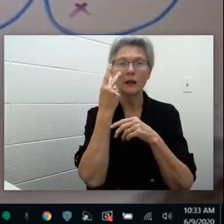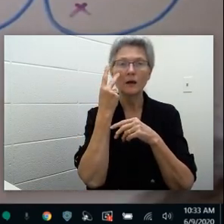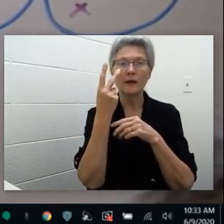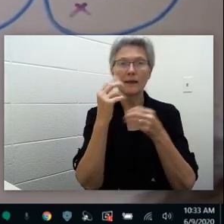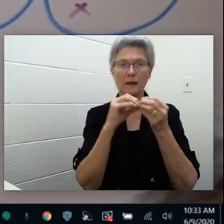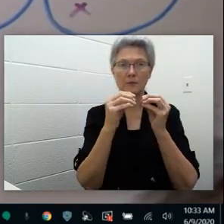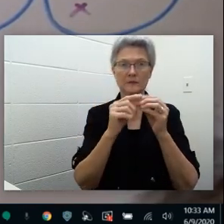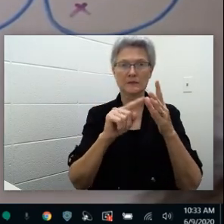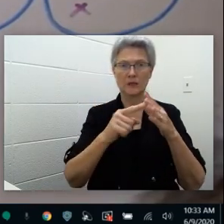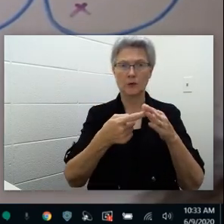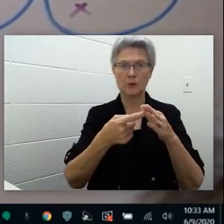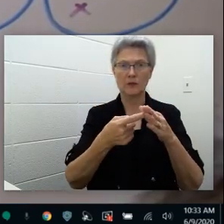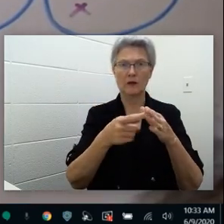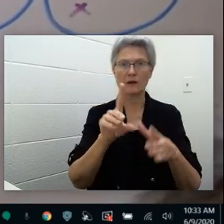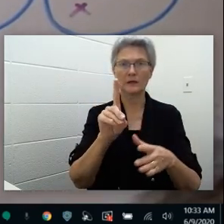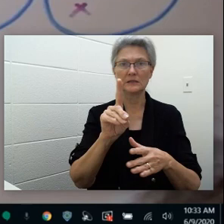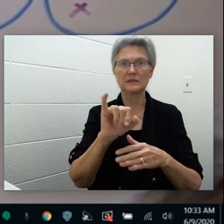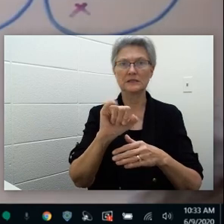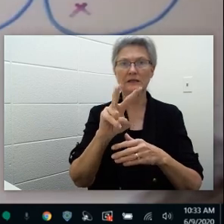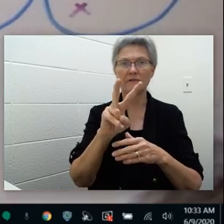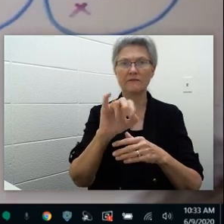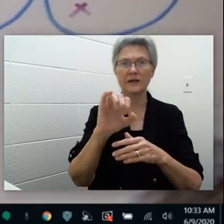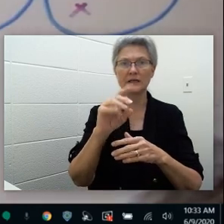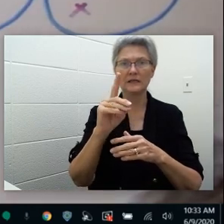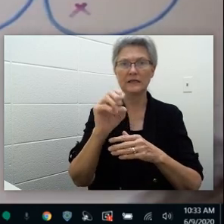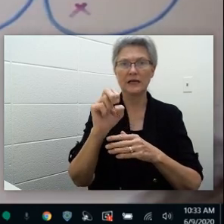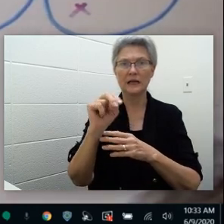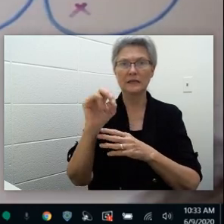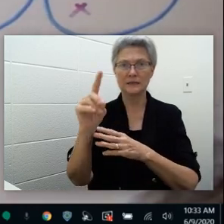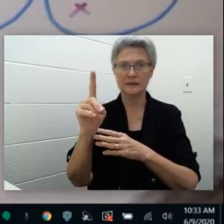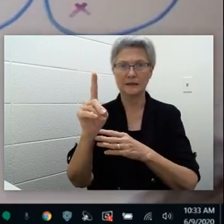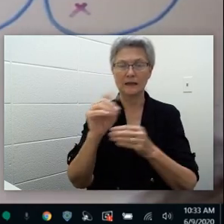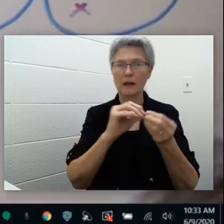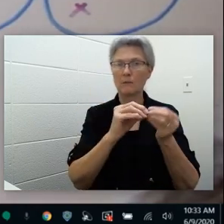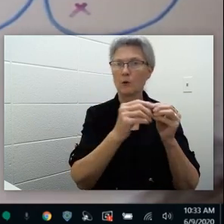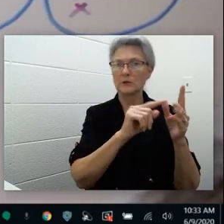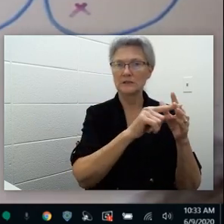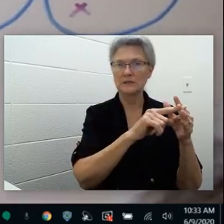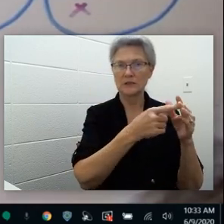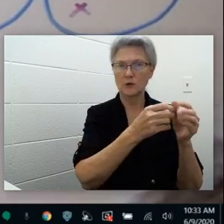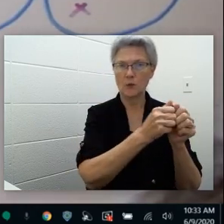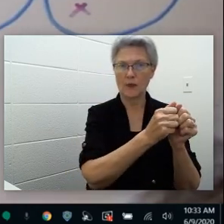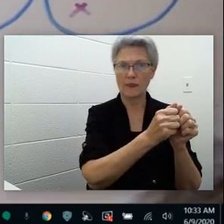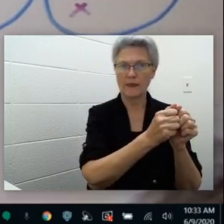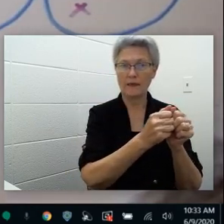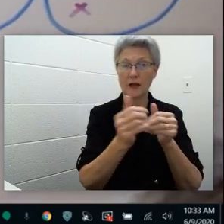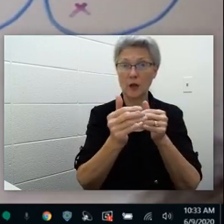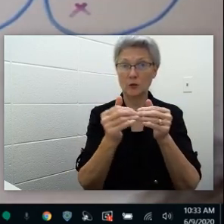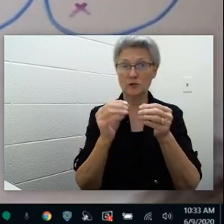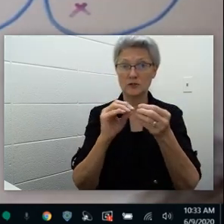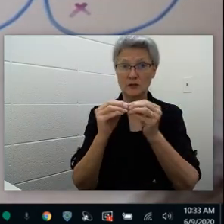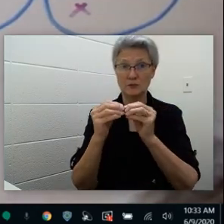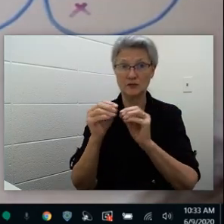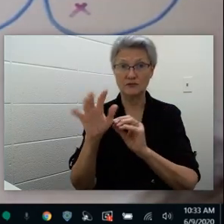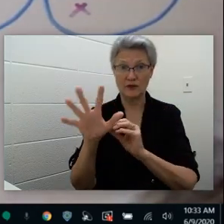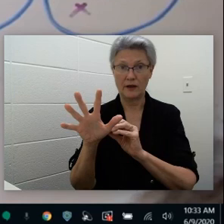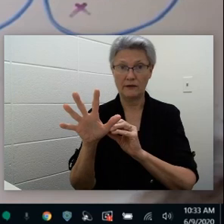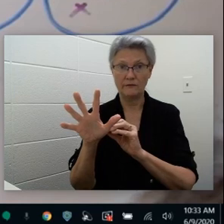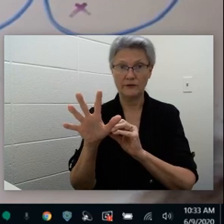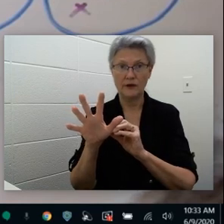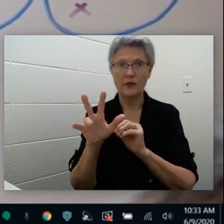we started with, our dividend, and the closest multiple of 5 that does not go over that dividend, which was